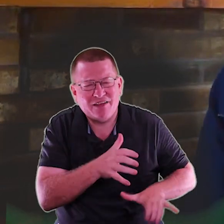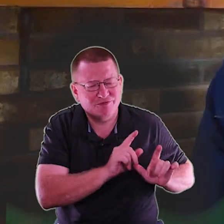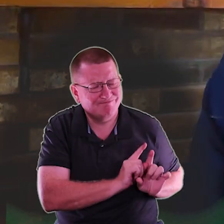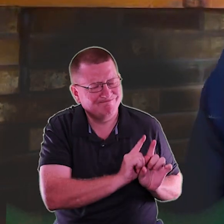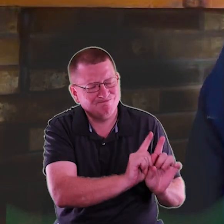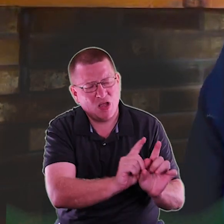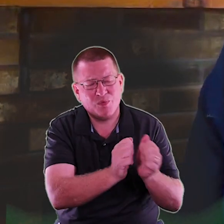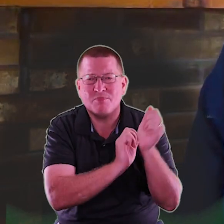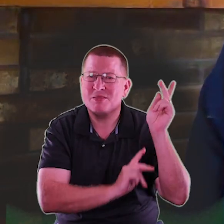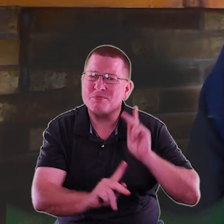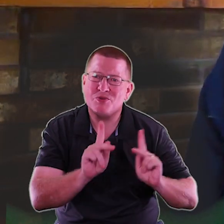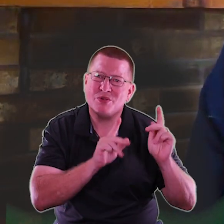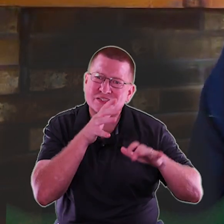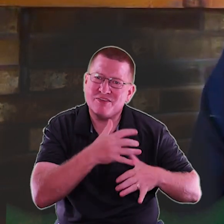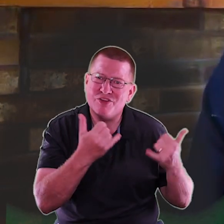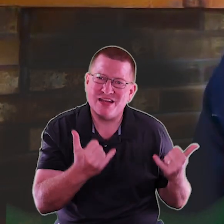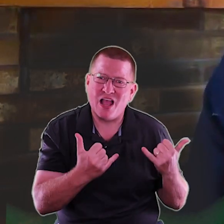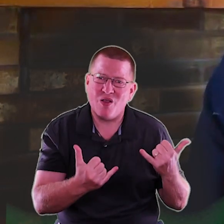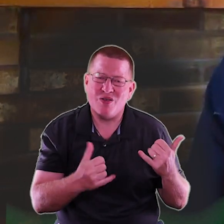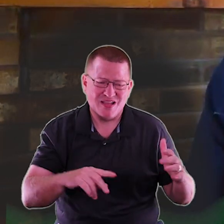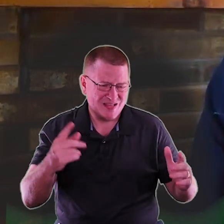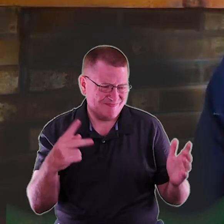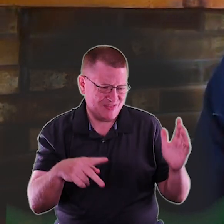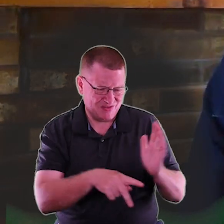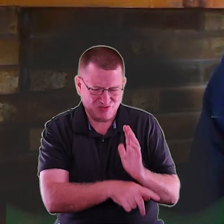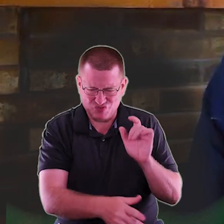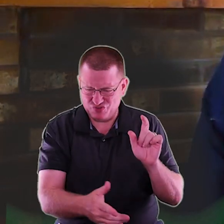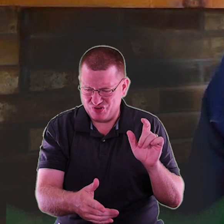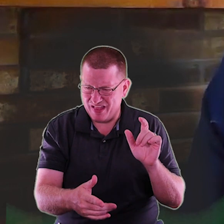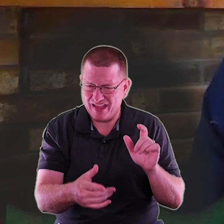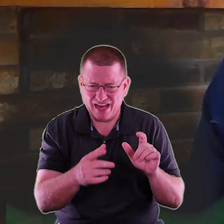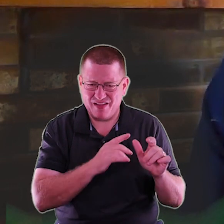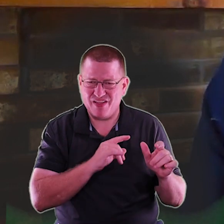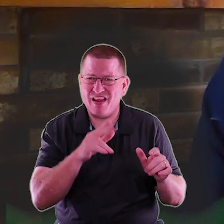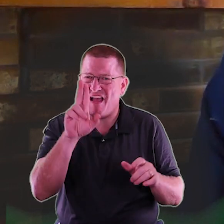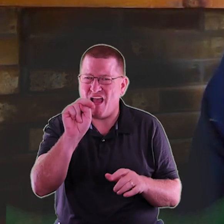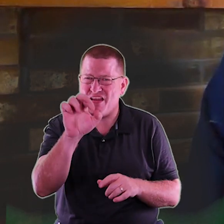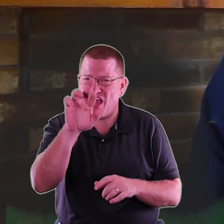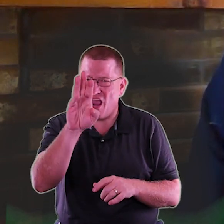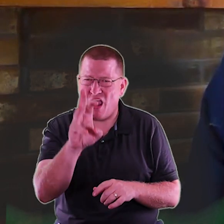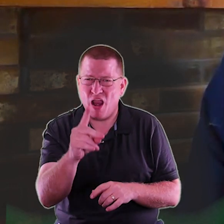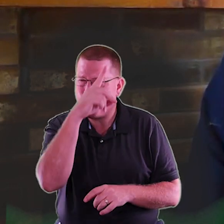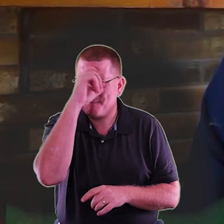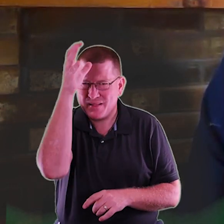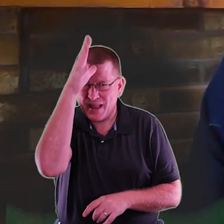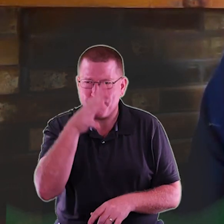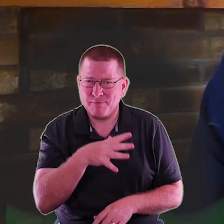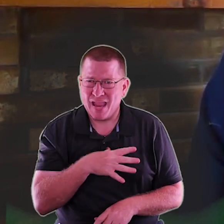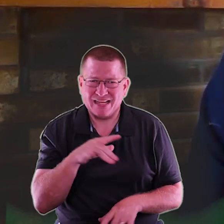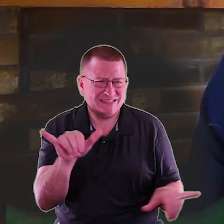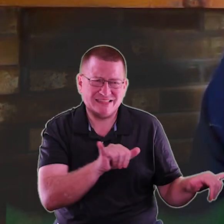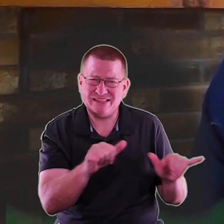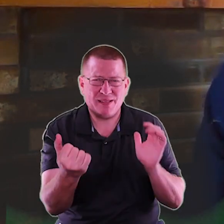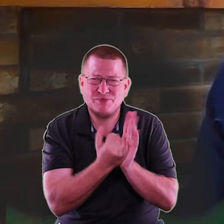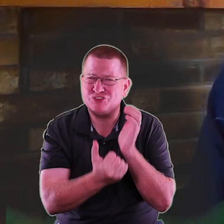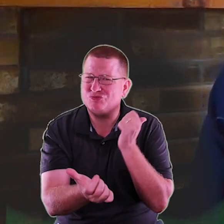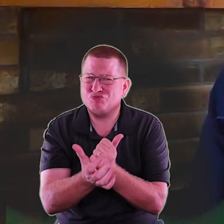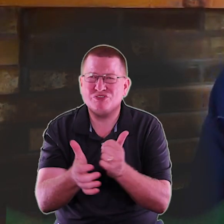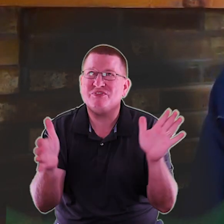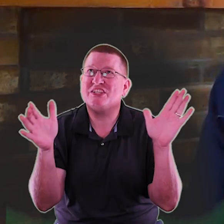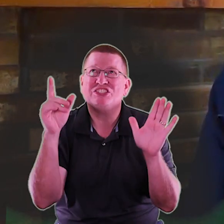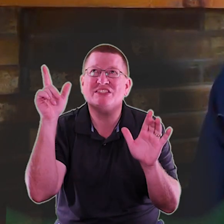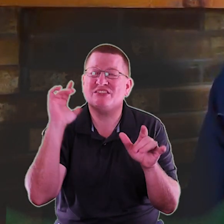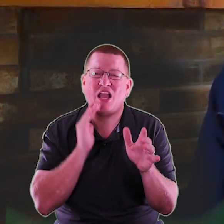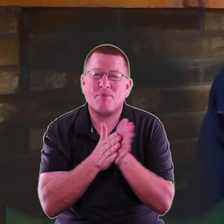The crucifixion of an unarmed, handcuffed man lying face down on the street is the crucifixion and the passion of our